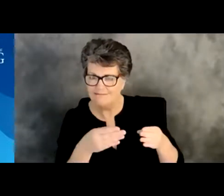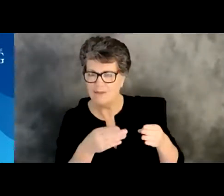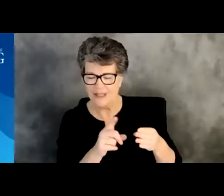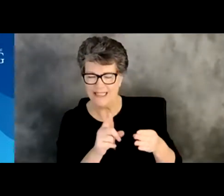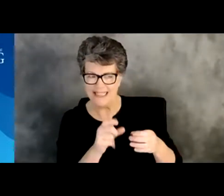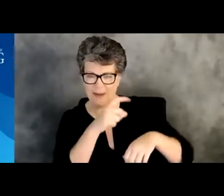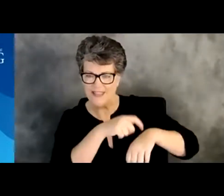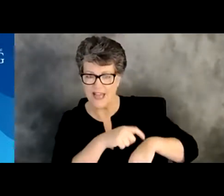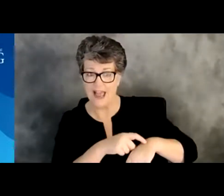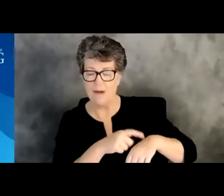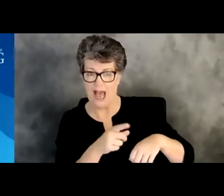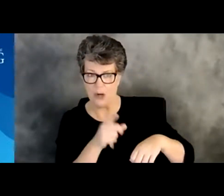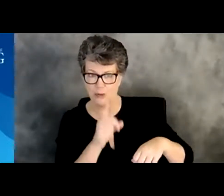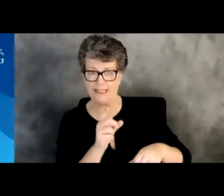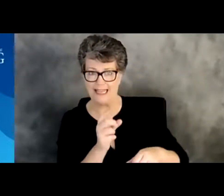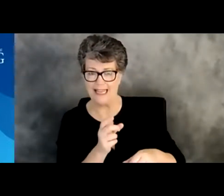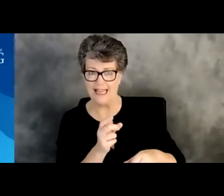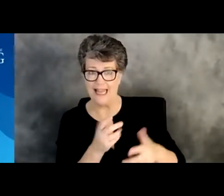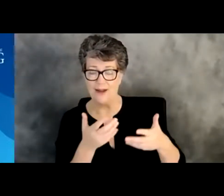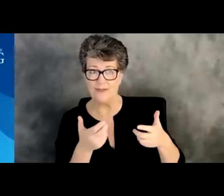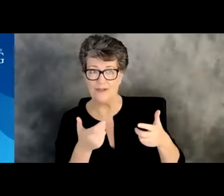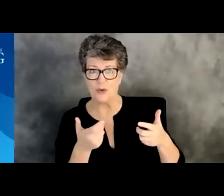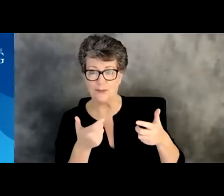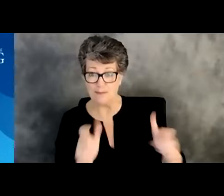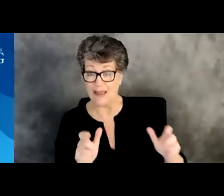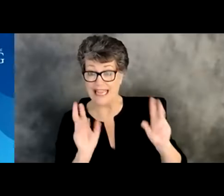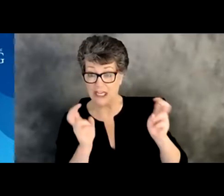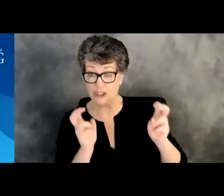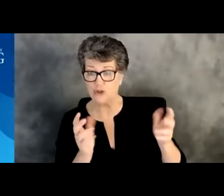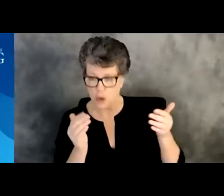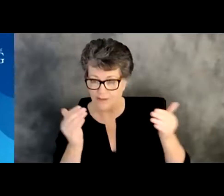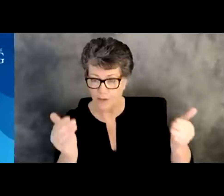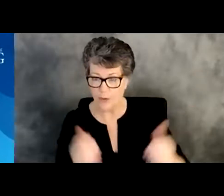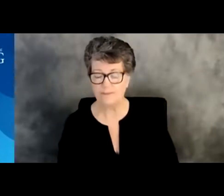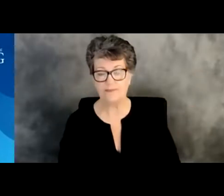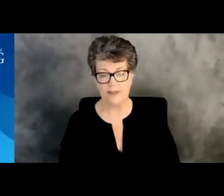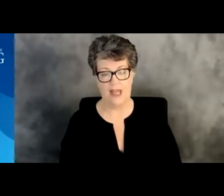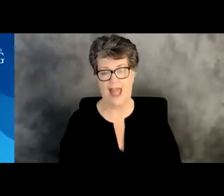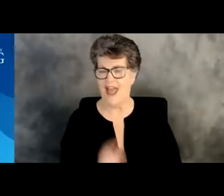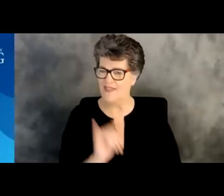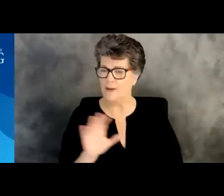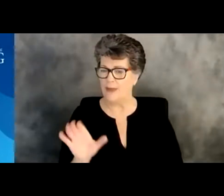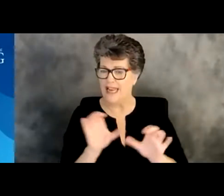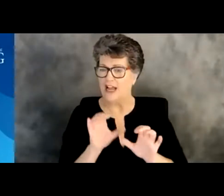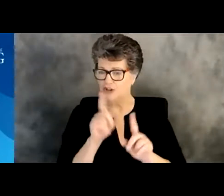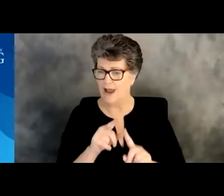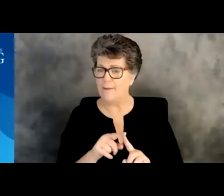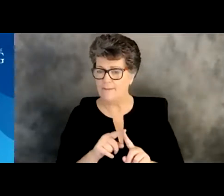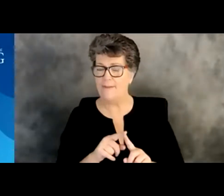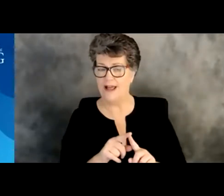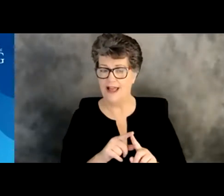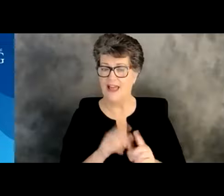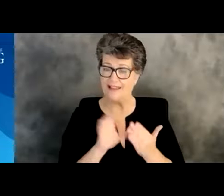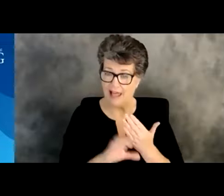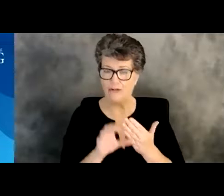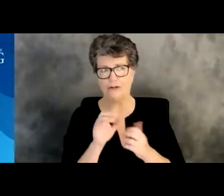time on moving the big rocks forward. So we can work a little, I think that could be an action step, is kind of the calendar and the